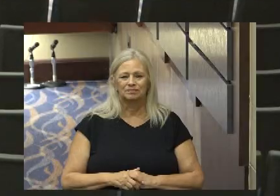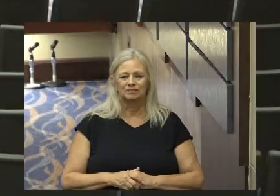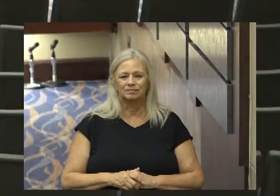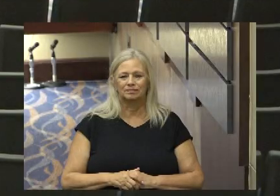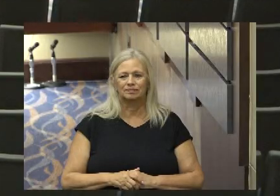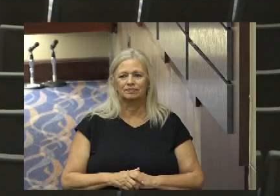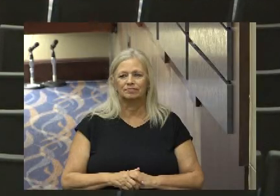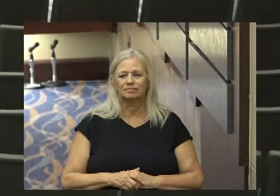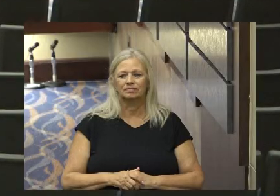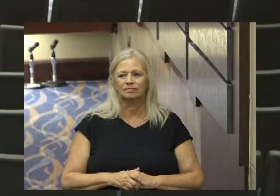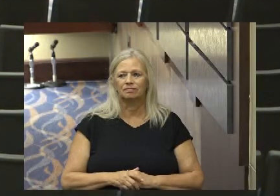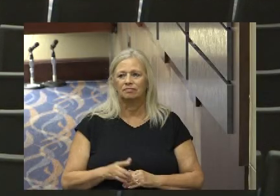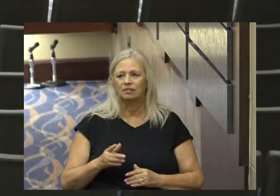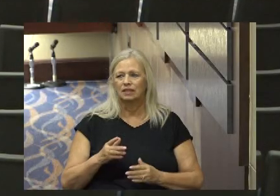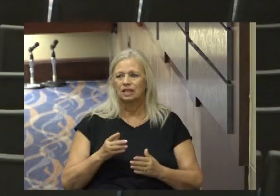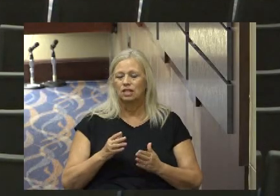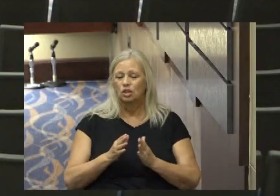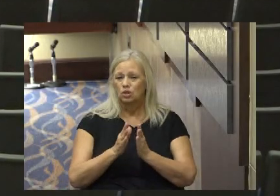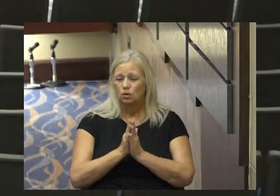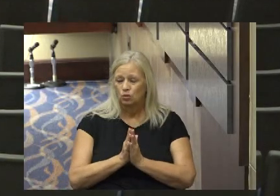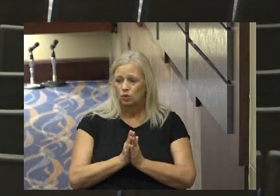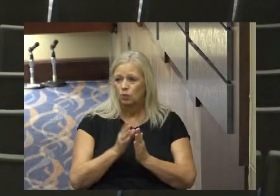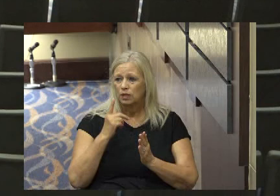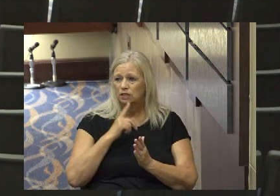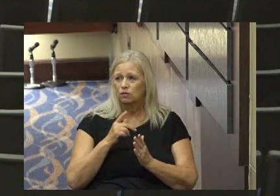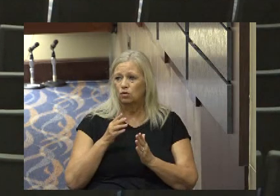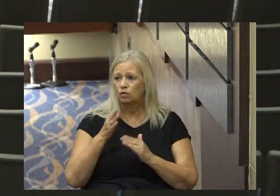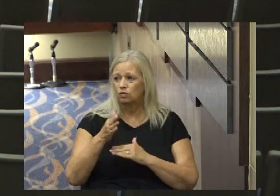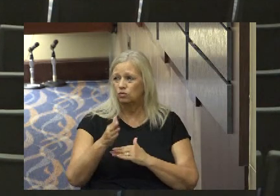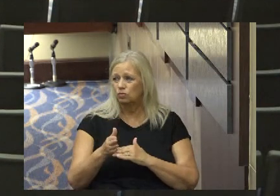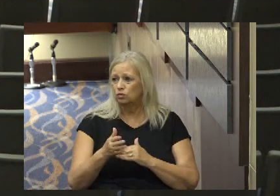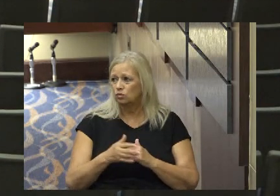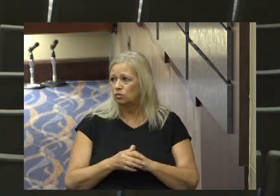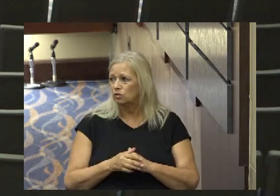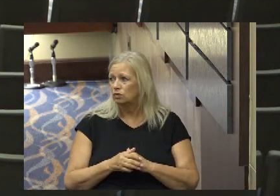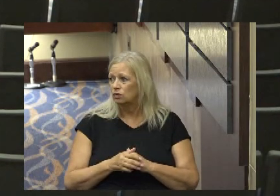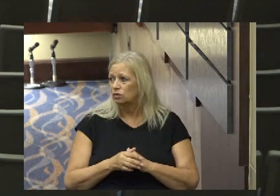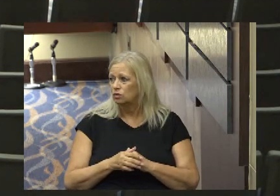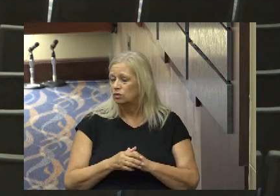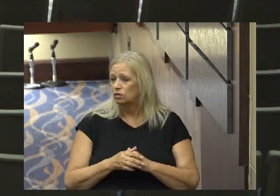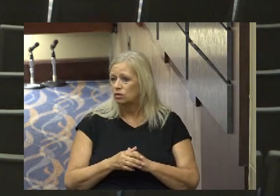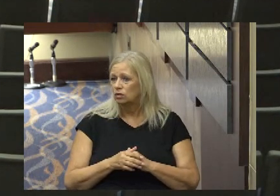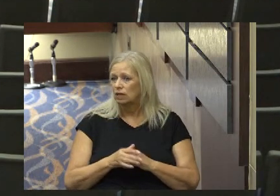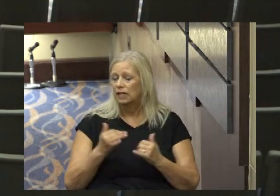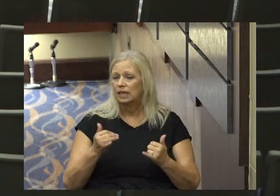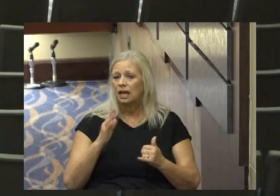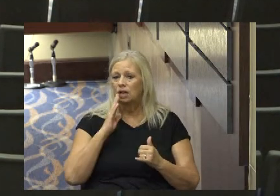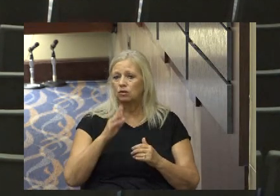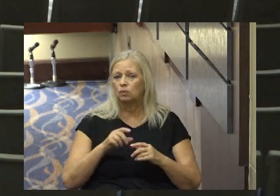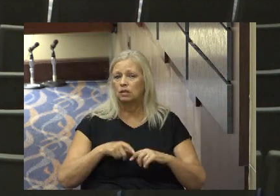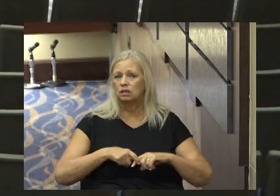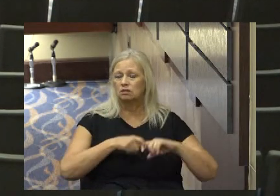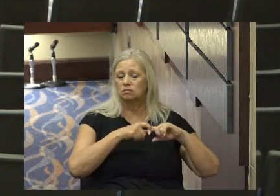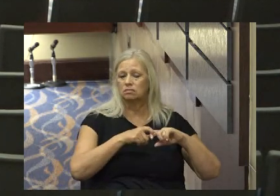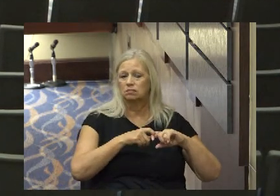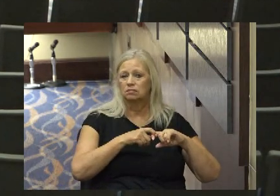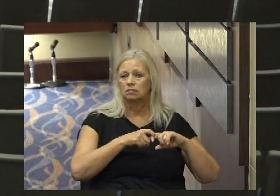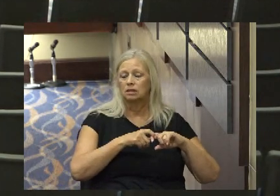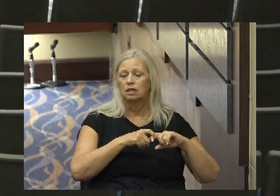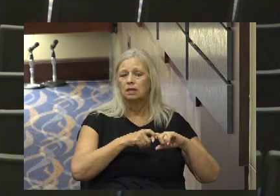All right, are there any requests for future agenda items? We will now recess the work session and reconvene regular